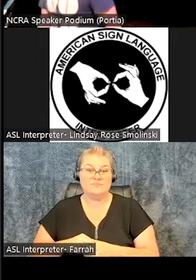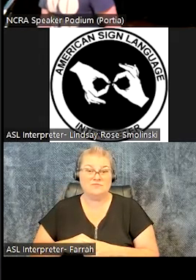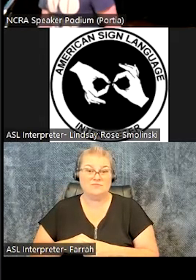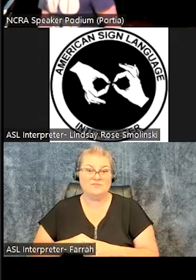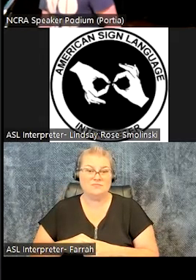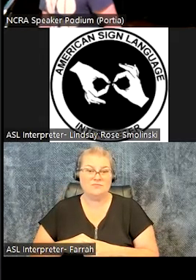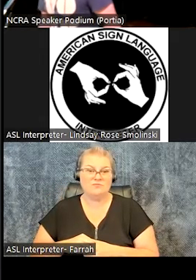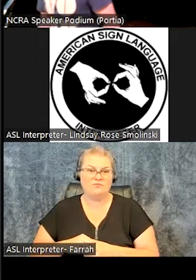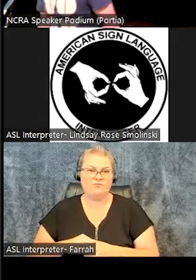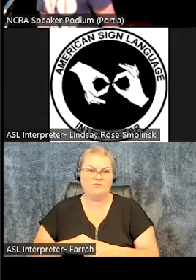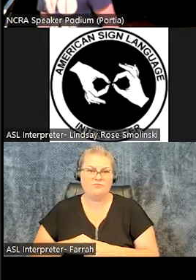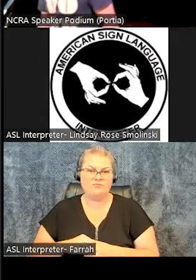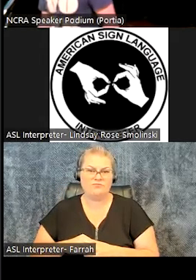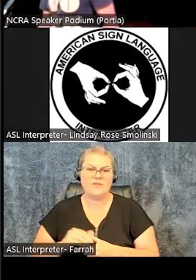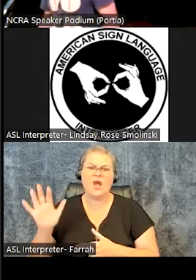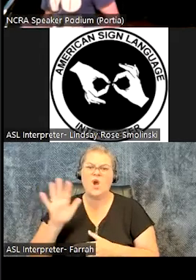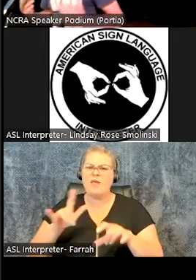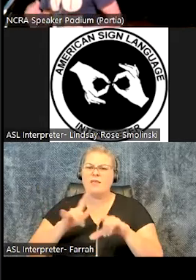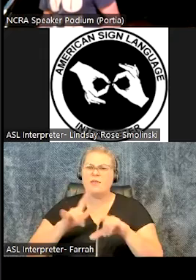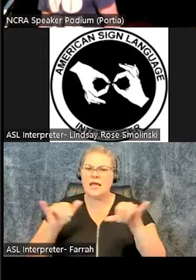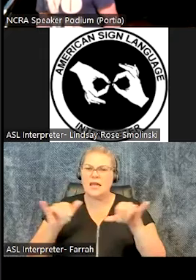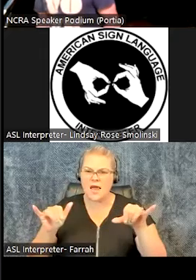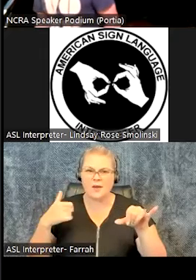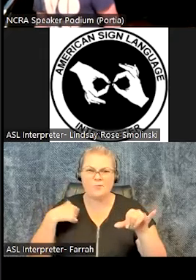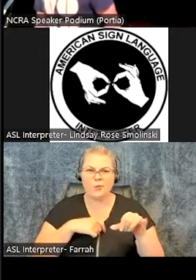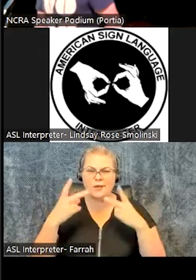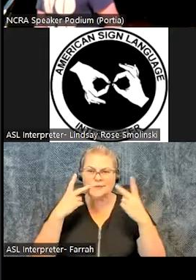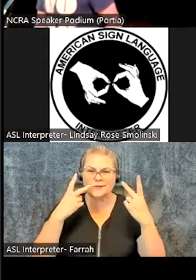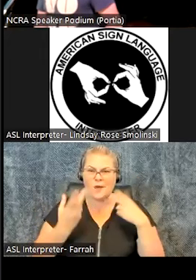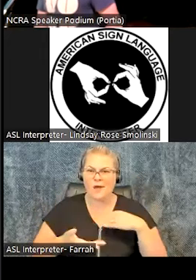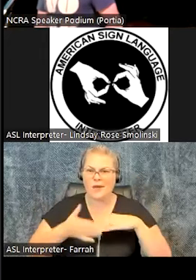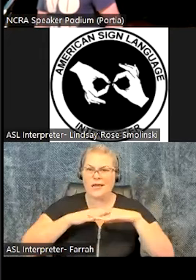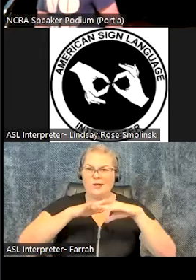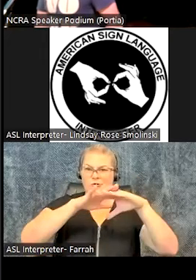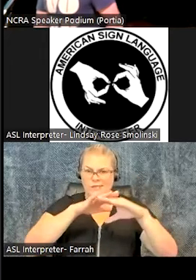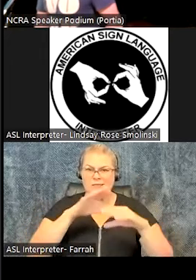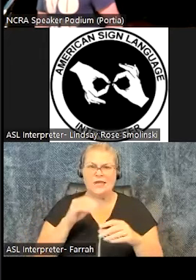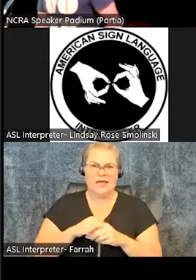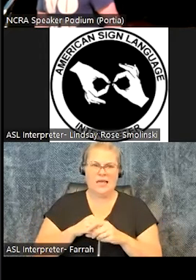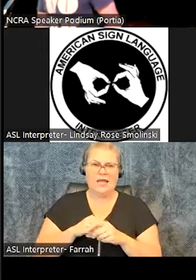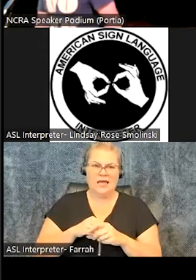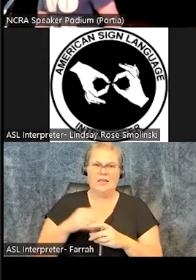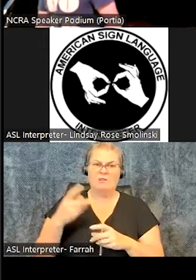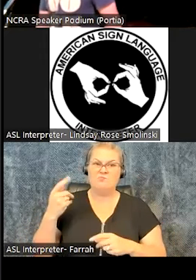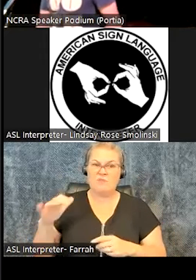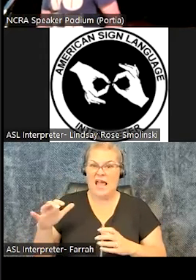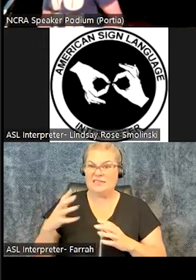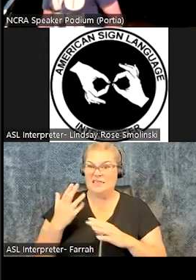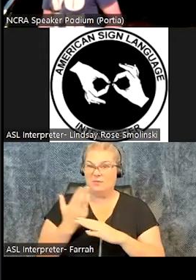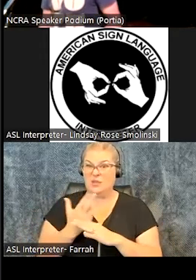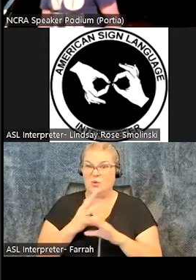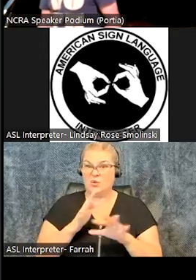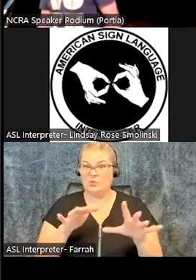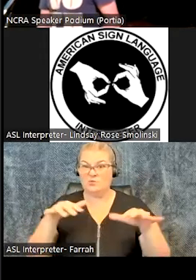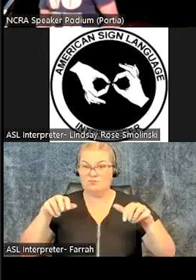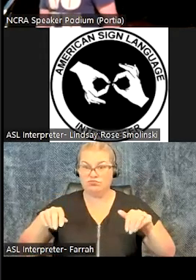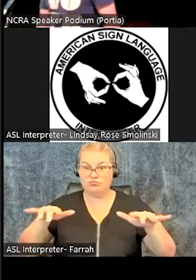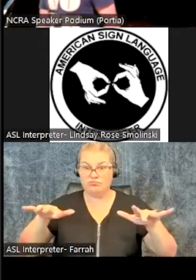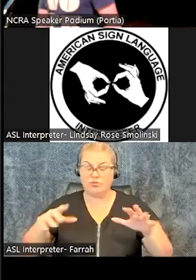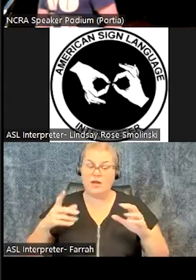Around the same time that we saw an increase in the ubiquitousness of plastics in our culture, moving into